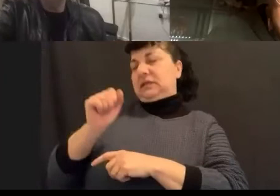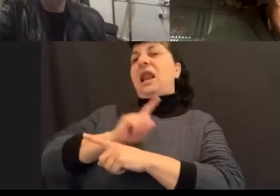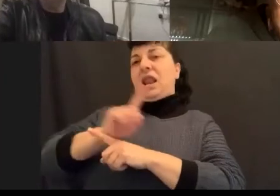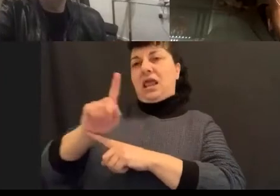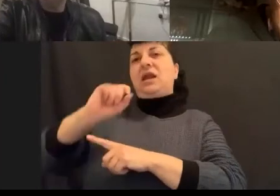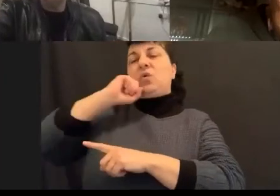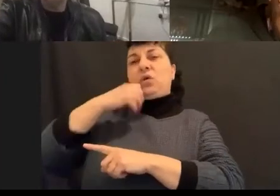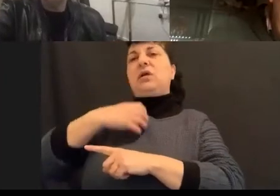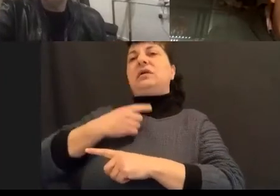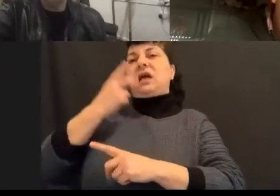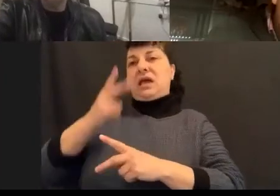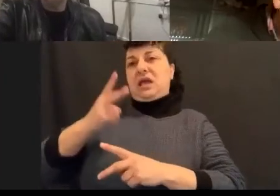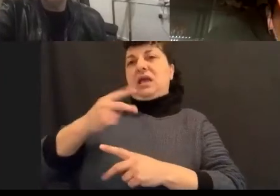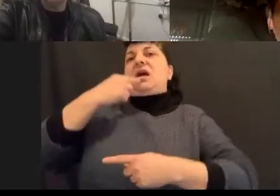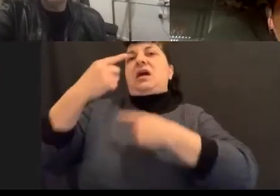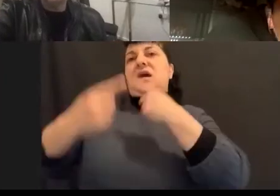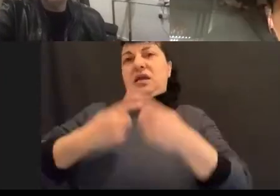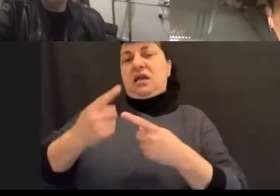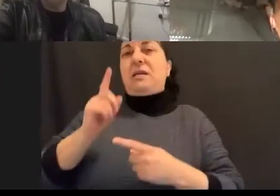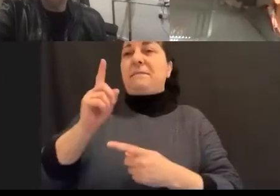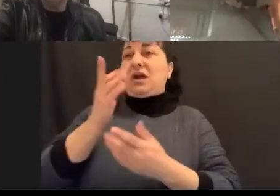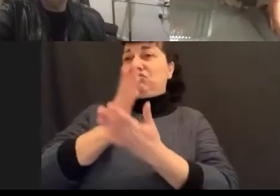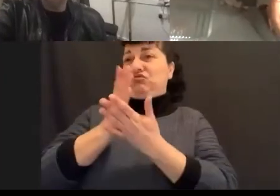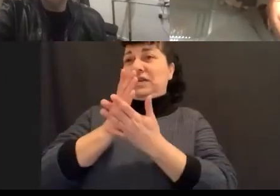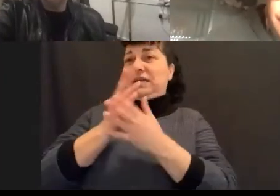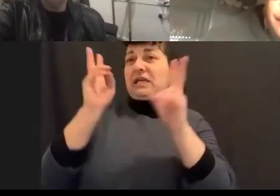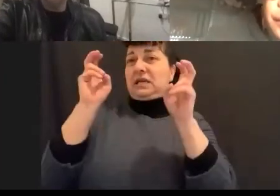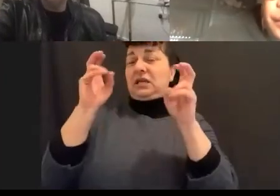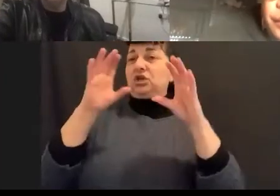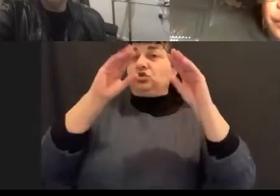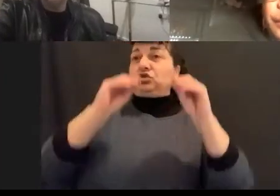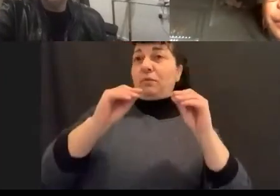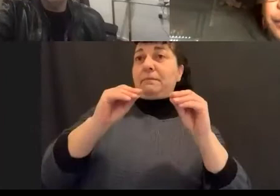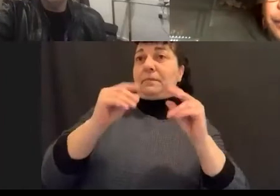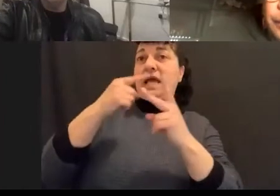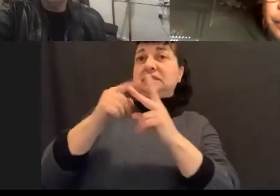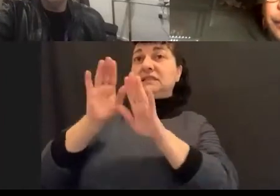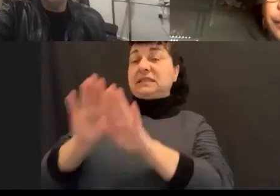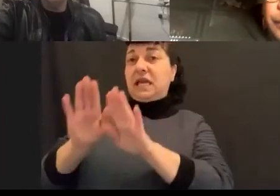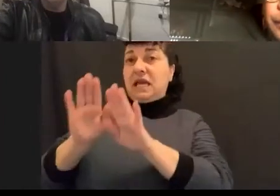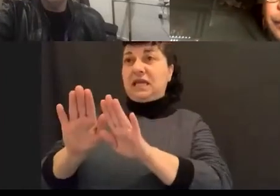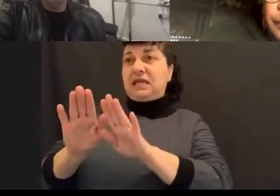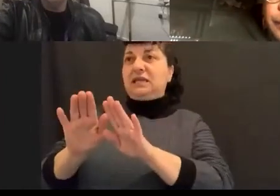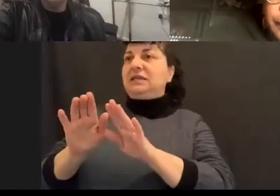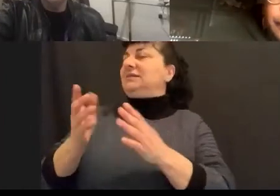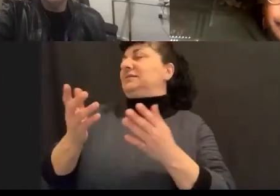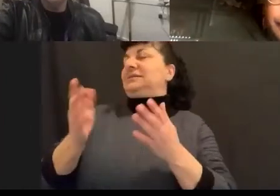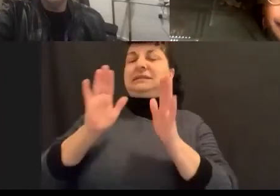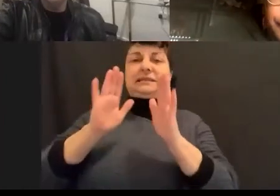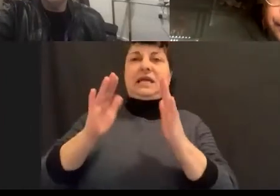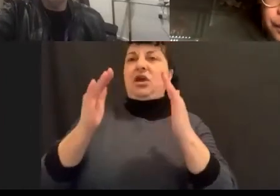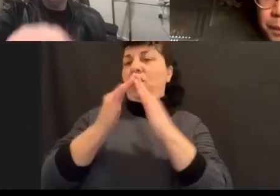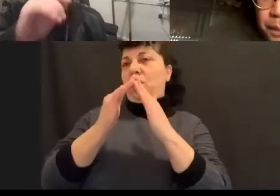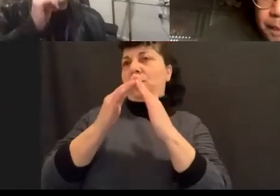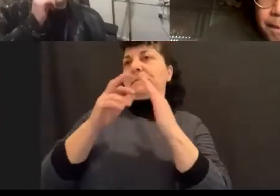really, I think the main thing is stop and stay is stay in place. You're going to need to quarantine anyway for 14 days. The other